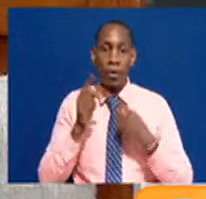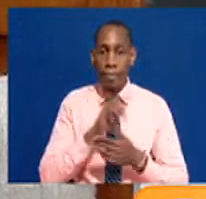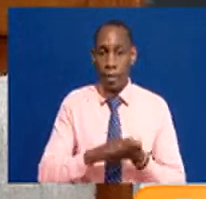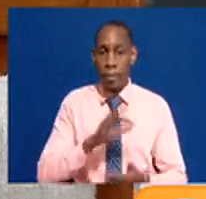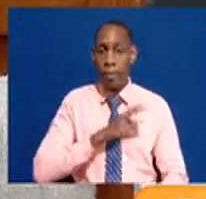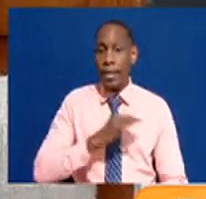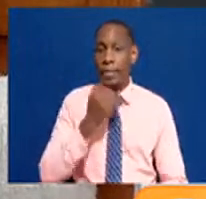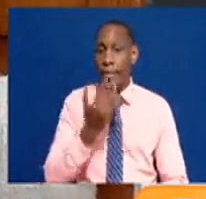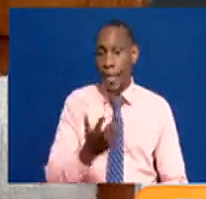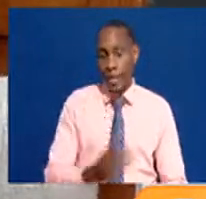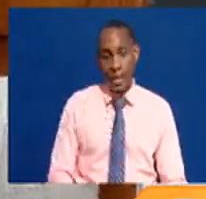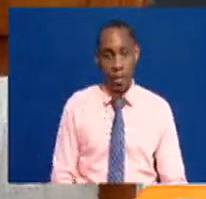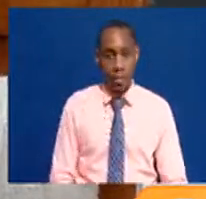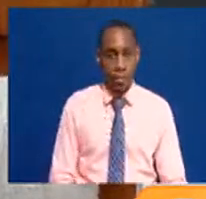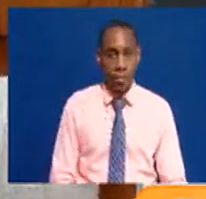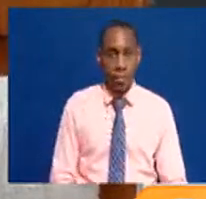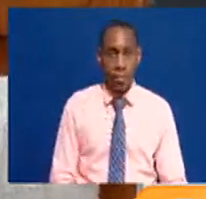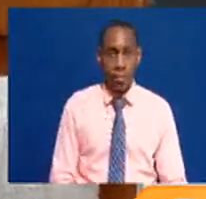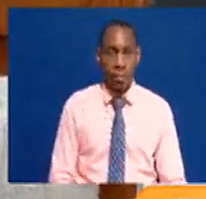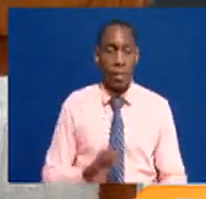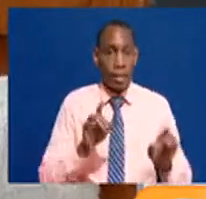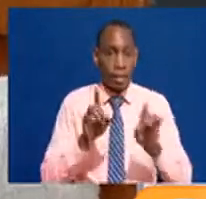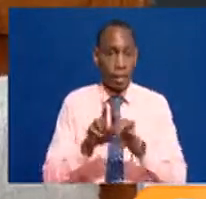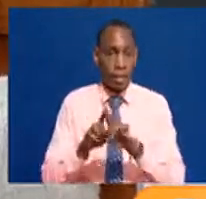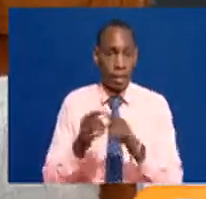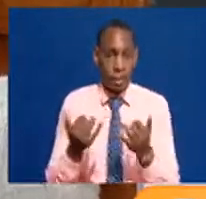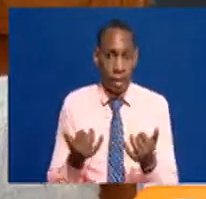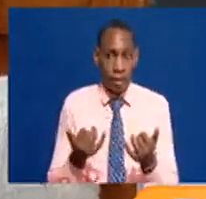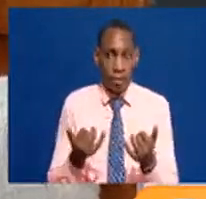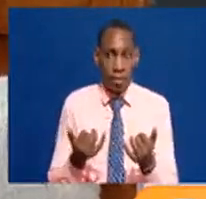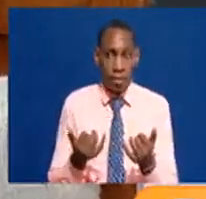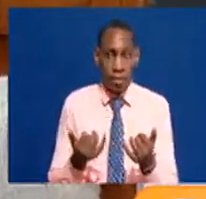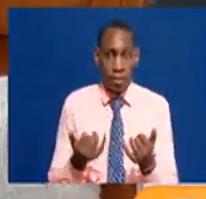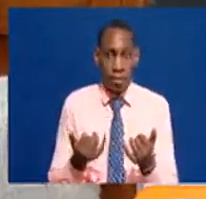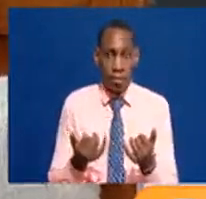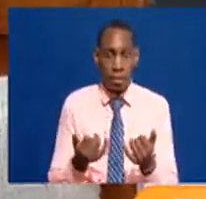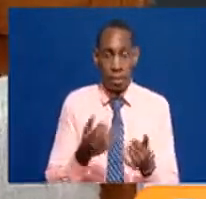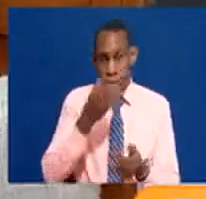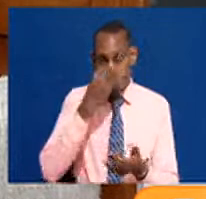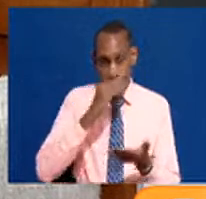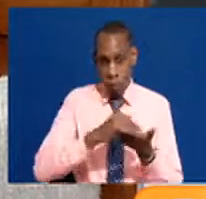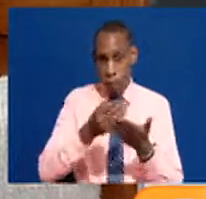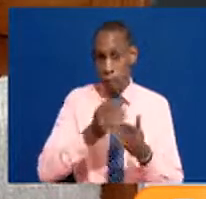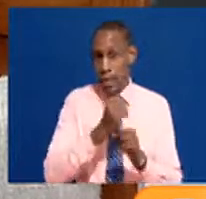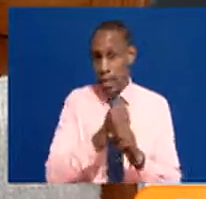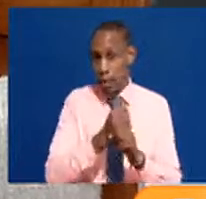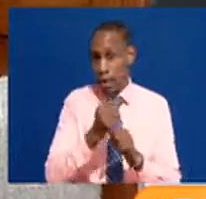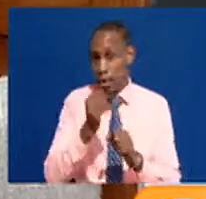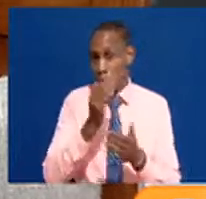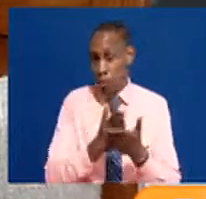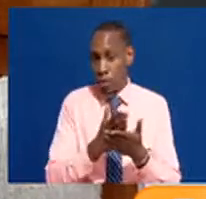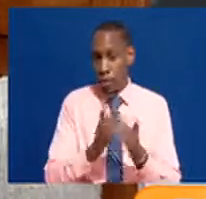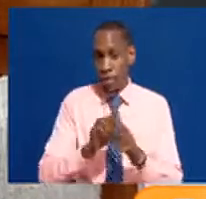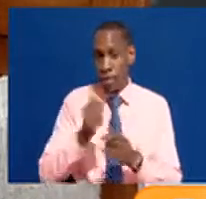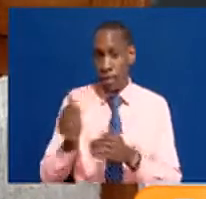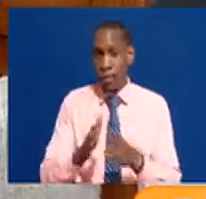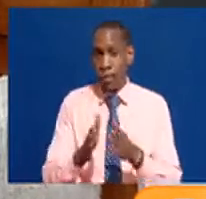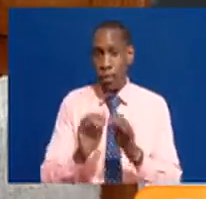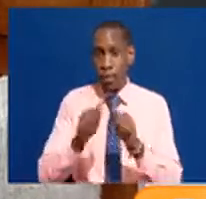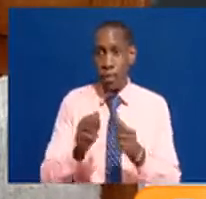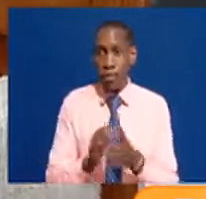anything. Are we also coming up and saying, is this thing working? Or is there another way we can remedy